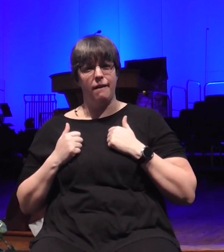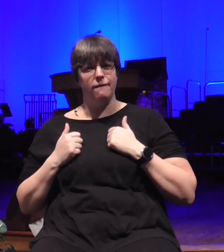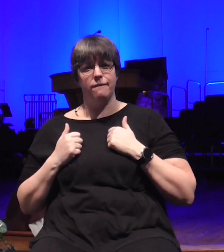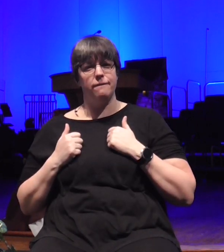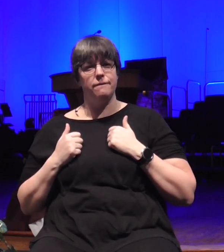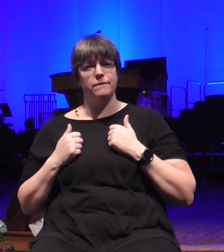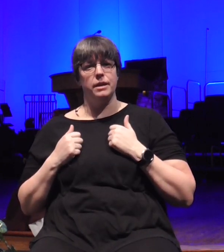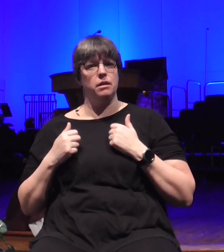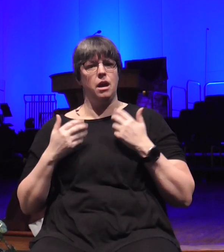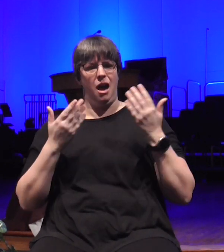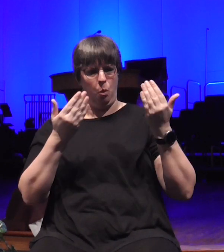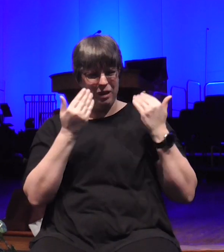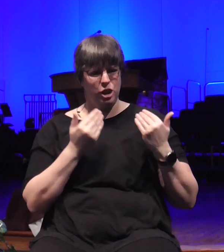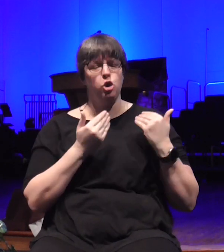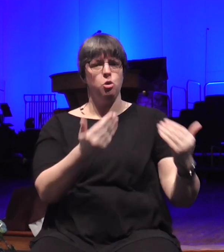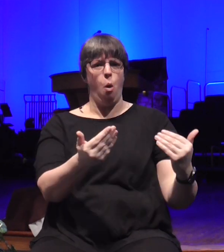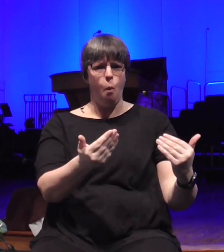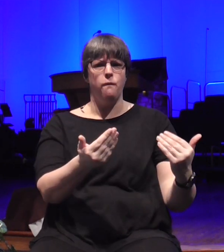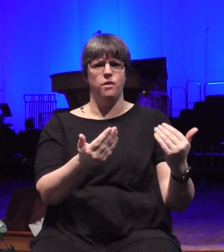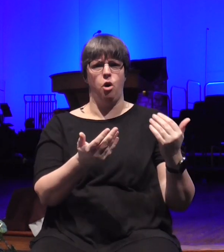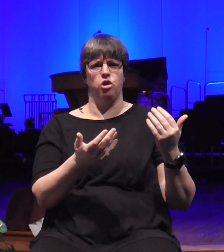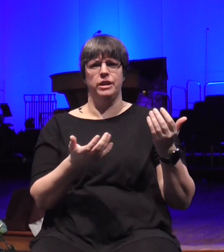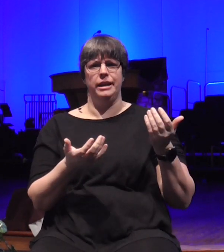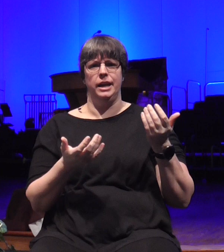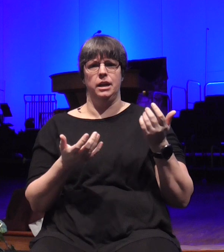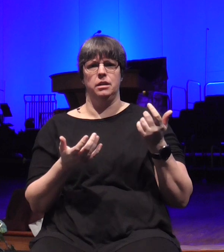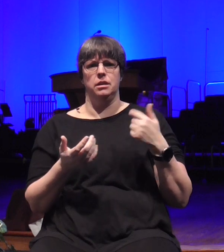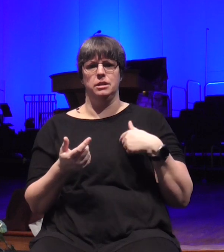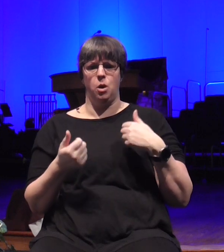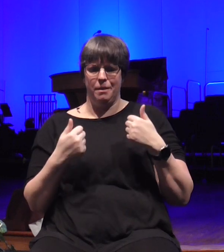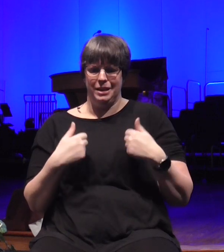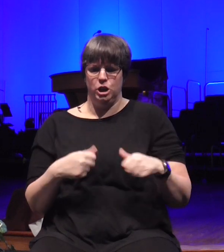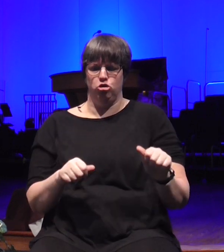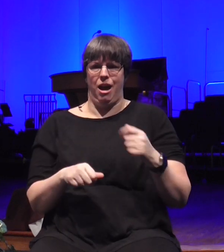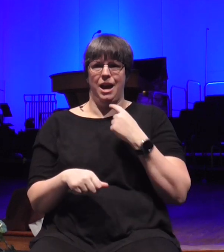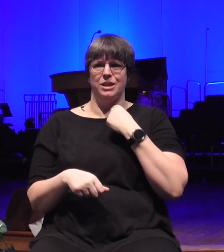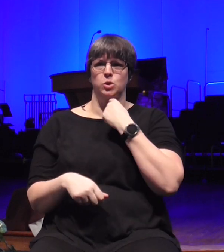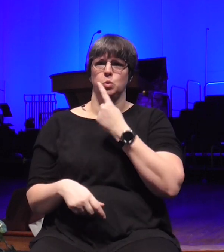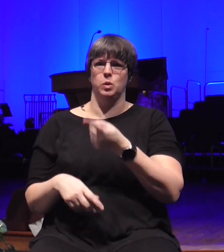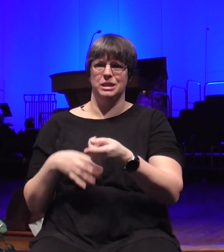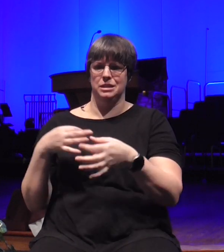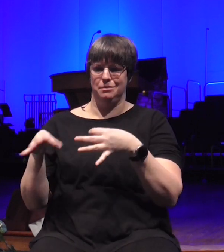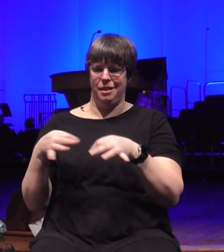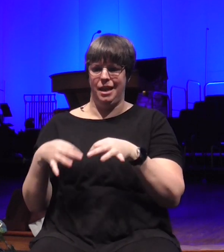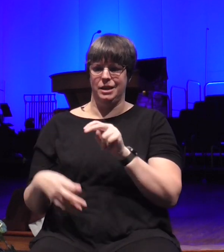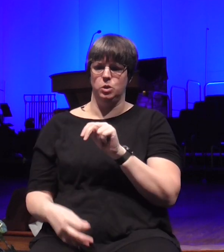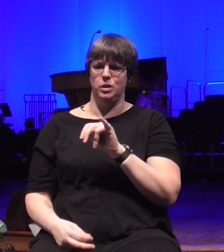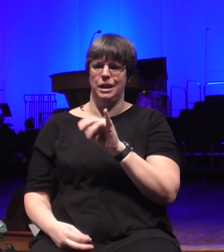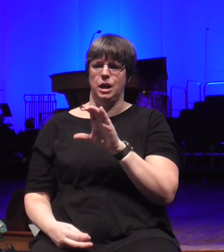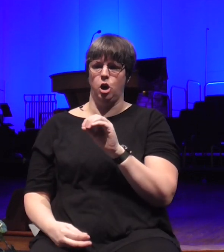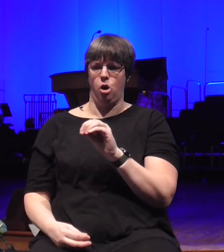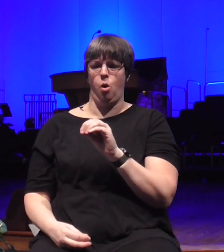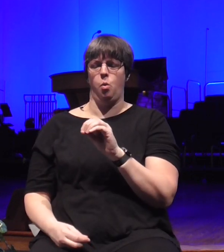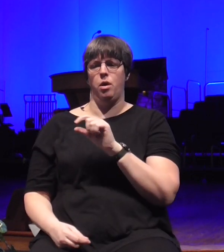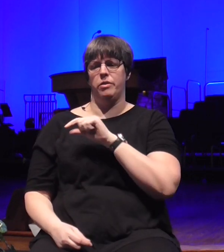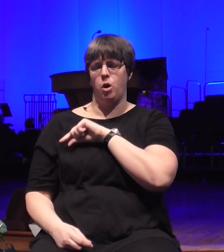play this game of life. And I'll try to say to Nico, the quality